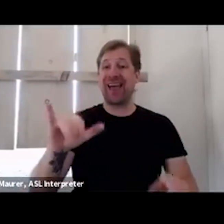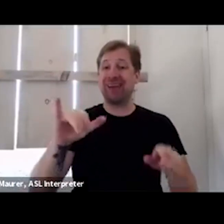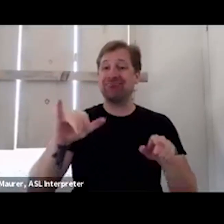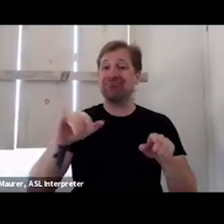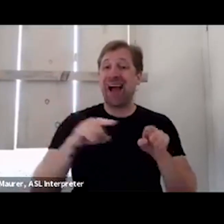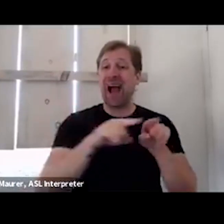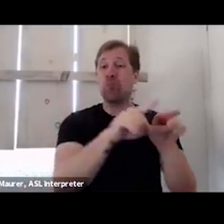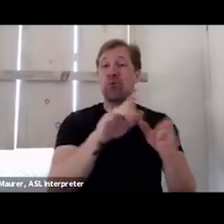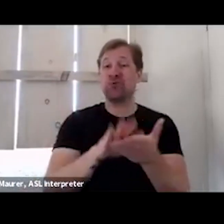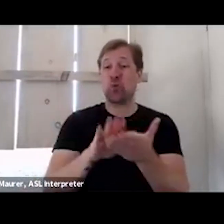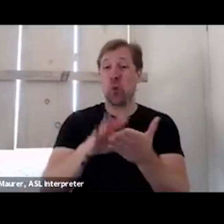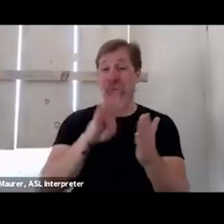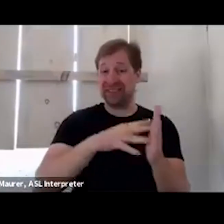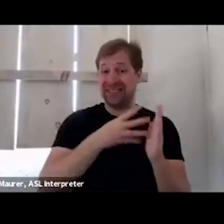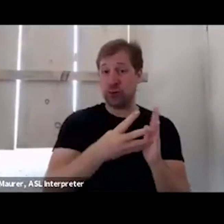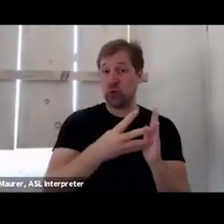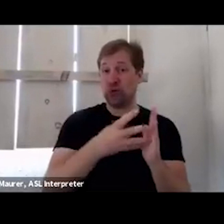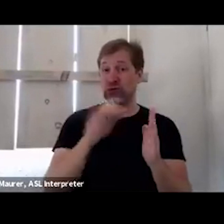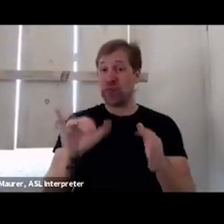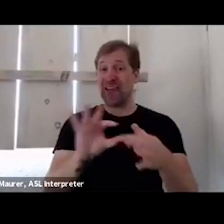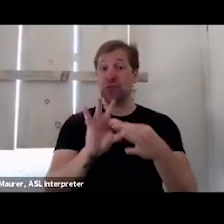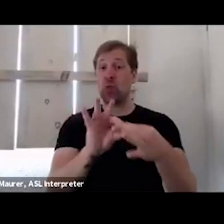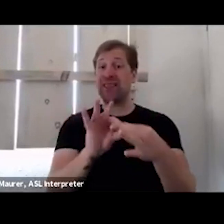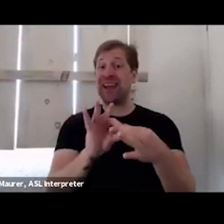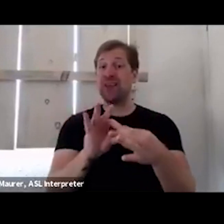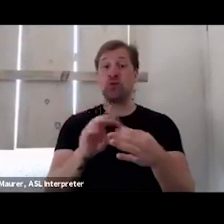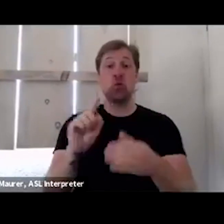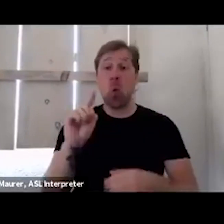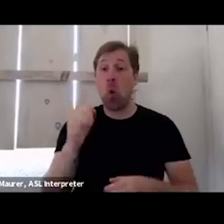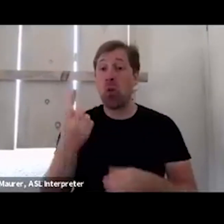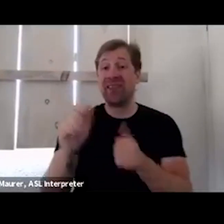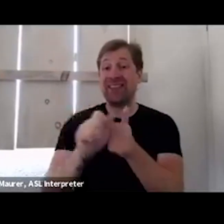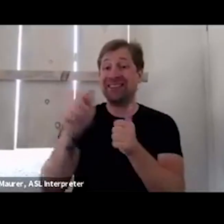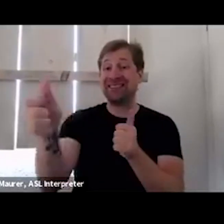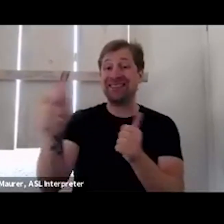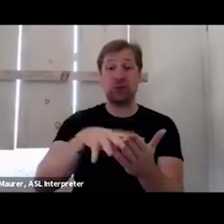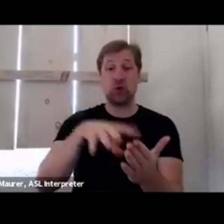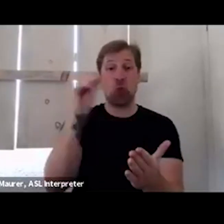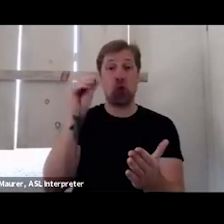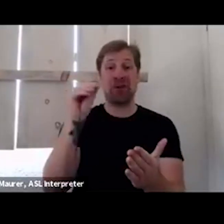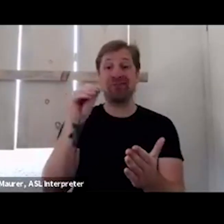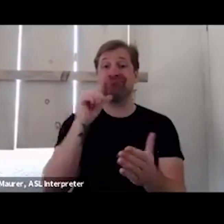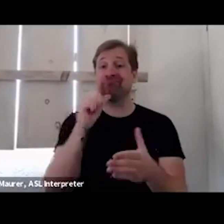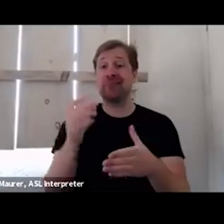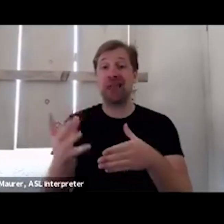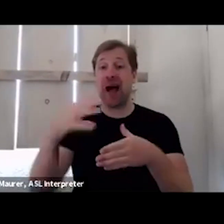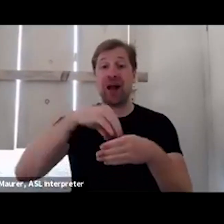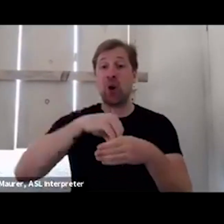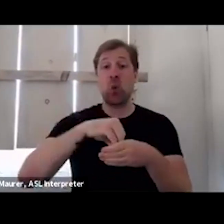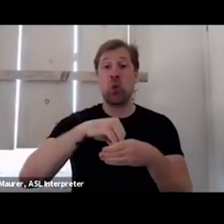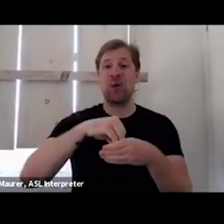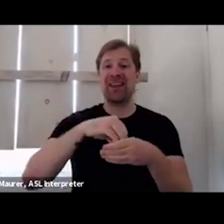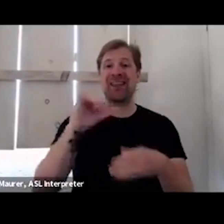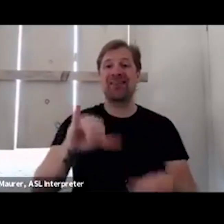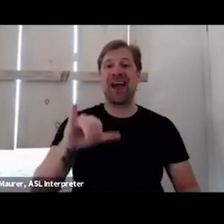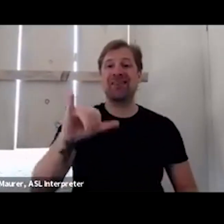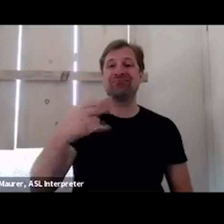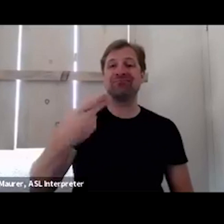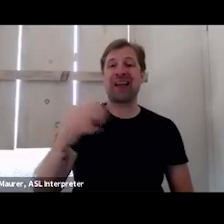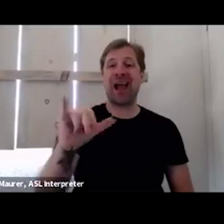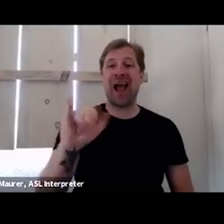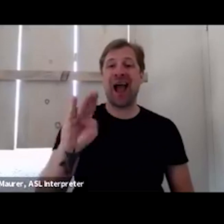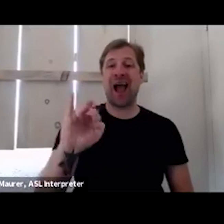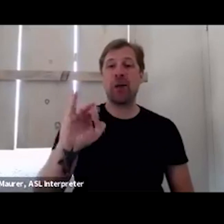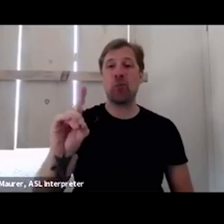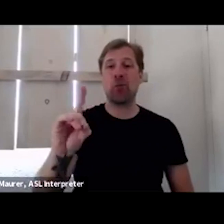distance learning only and does not include any element of a hybrid schedule.